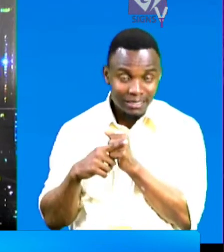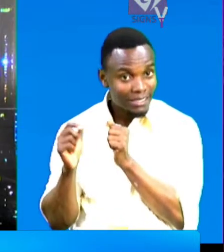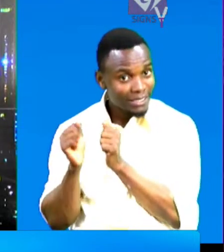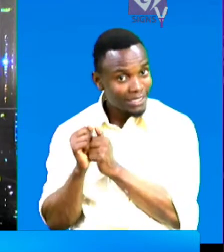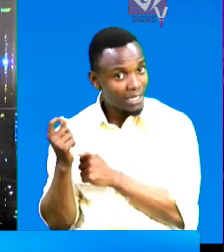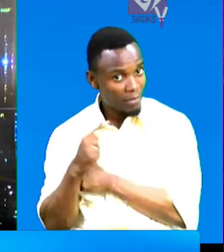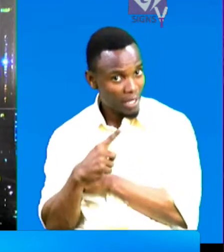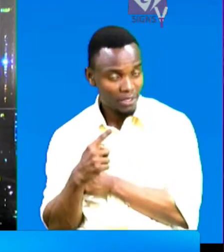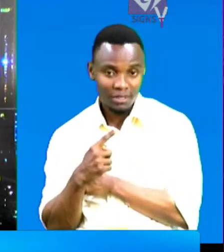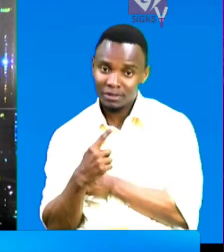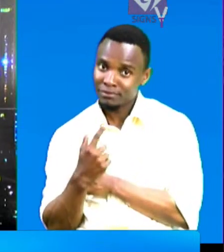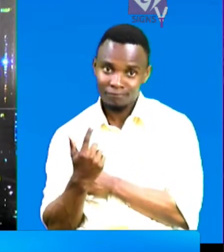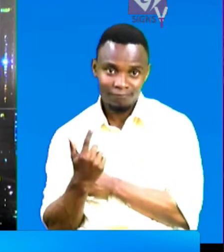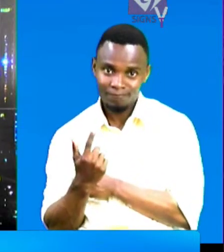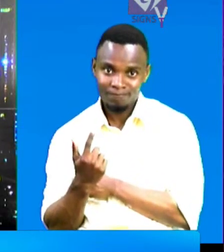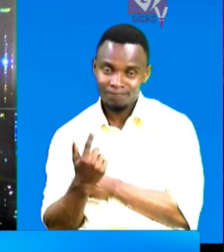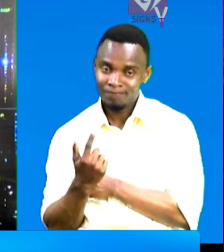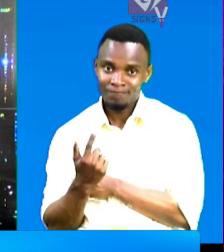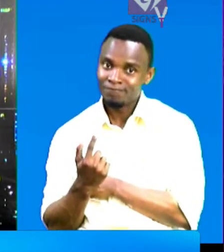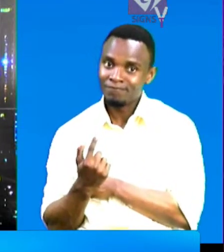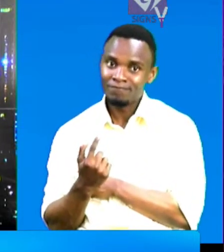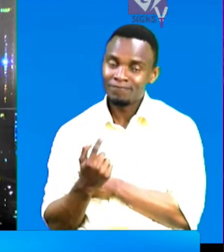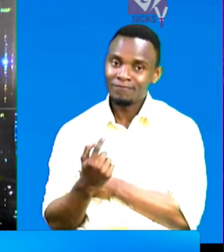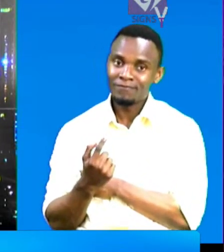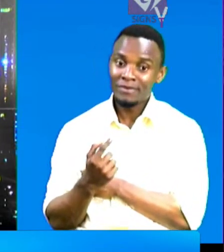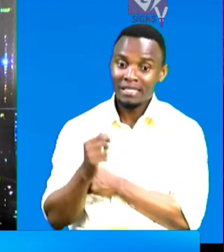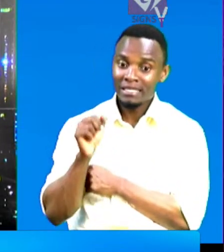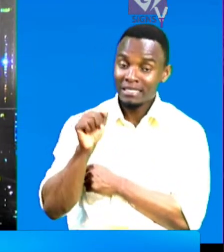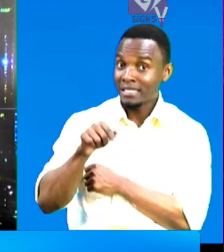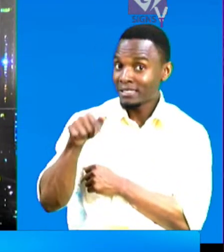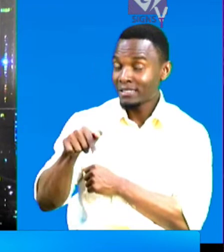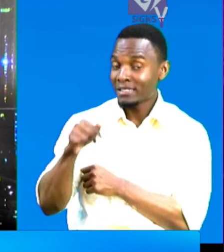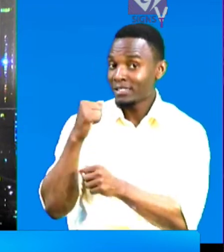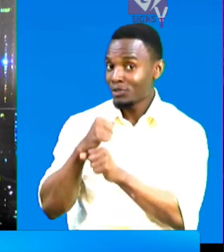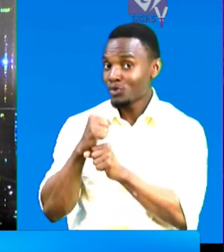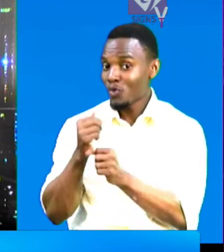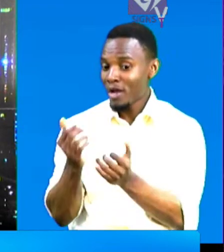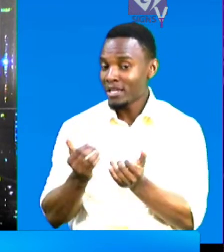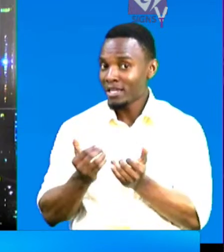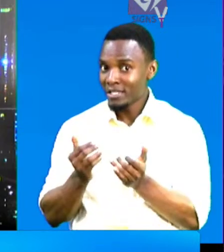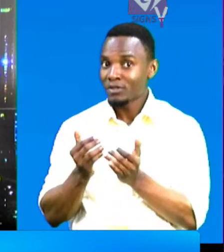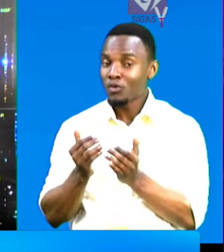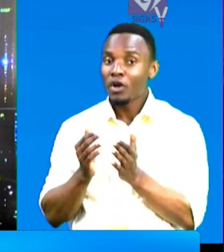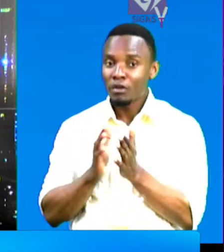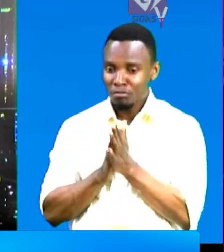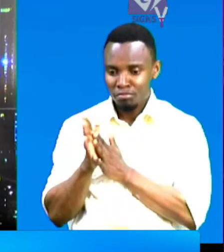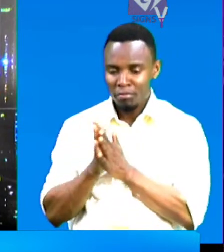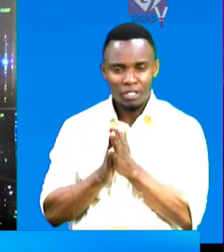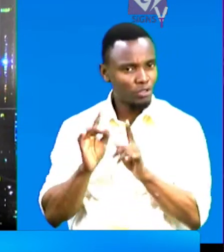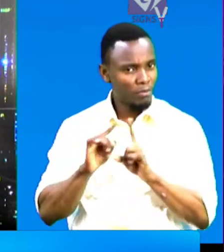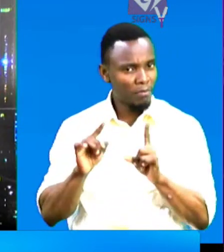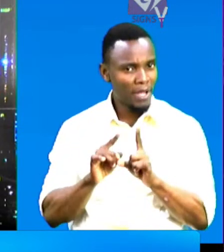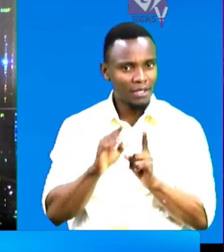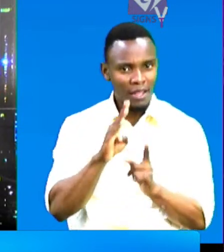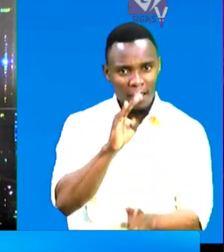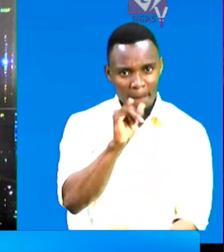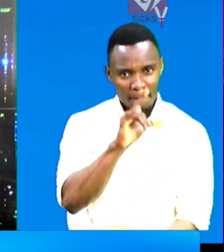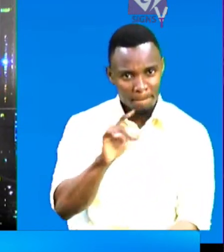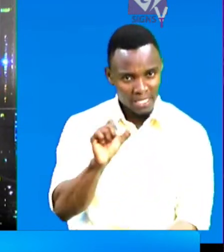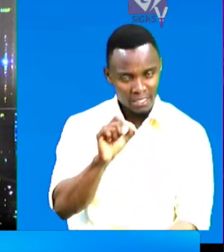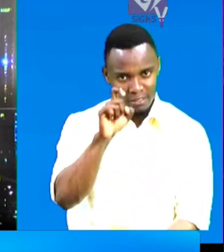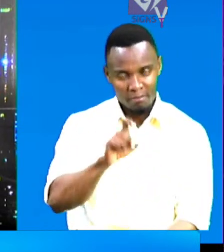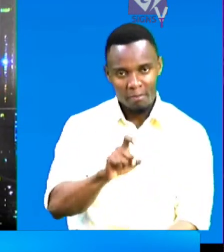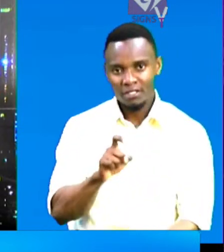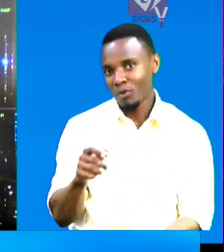months. As much as this work needs passion, bills have to be paid, right? We hope